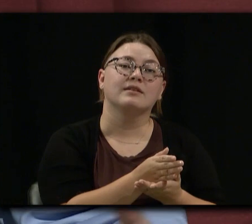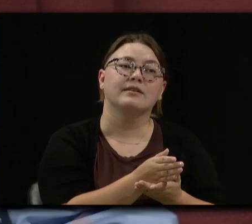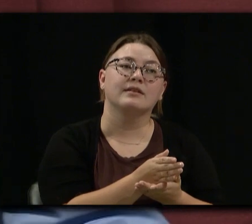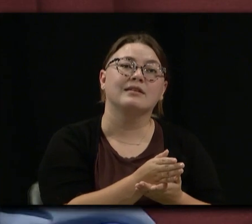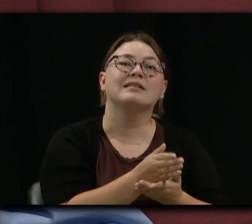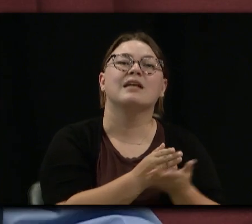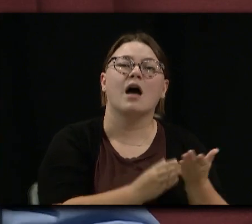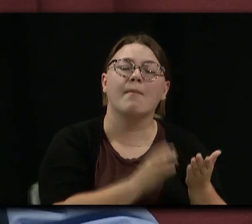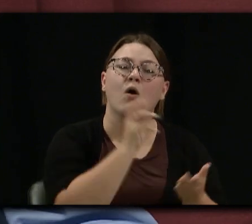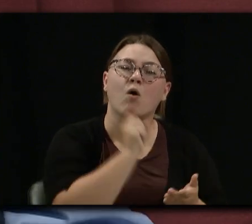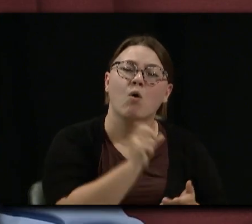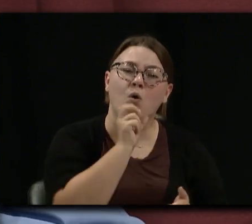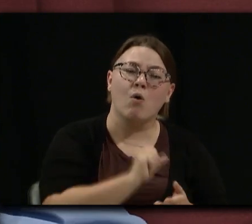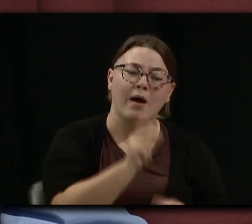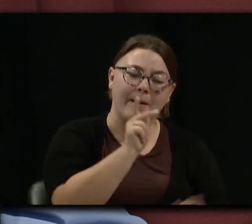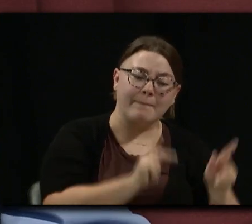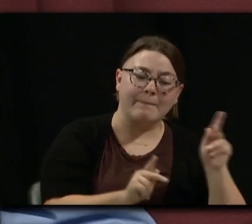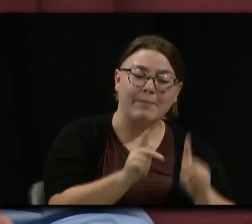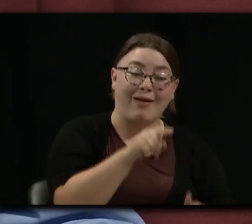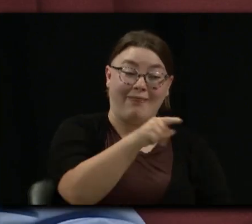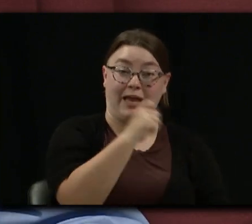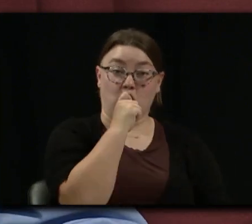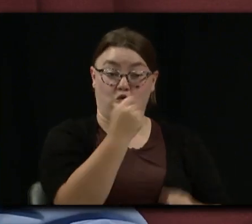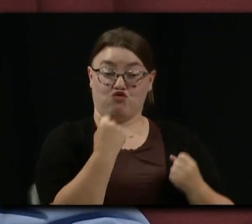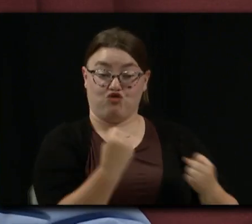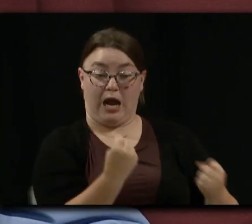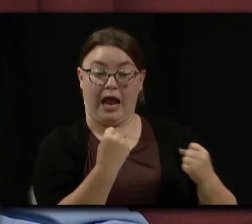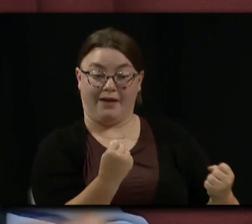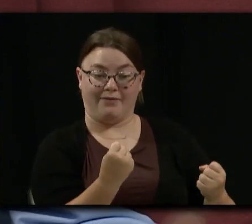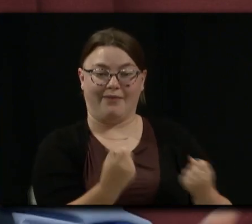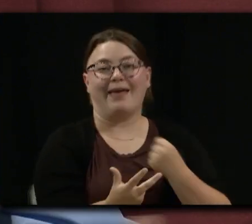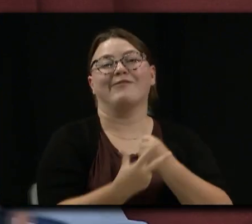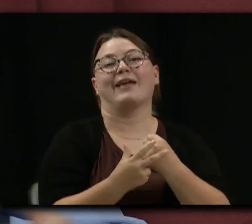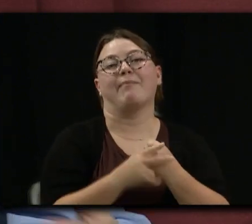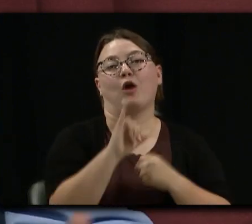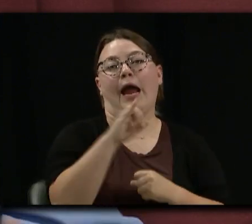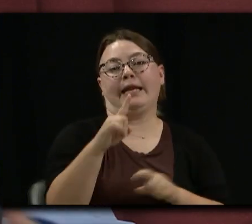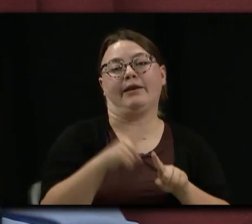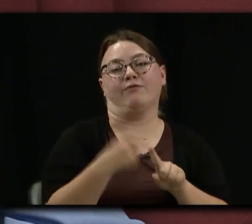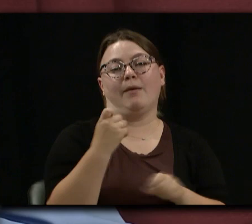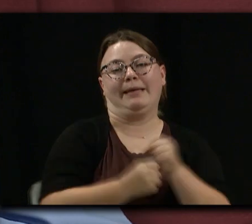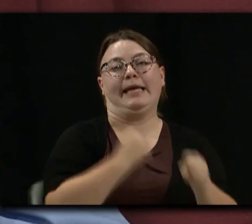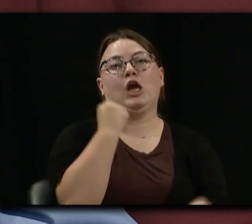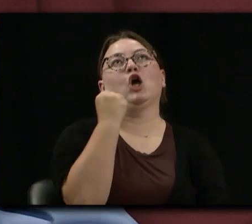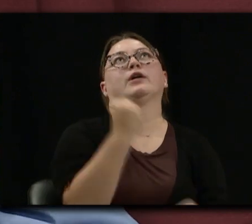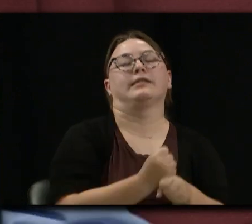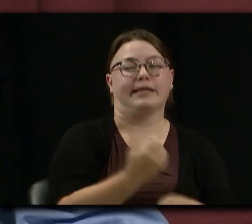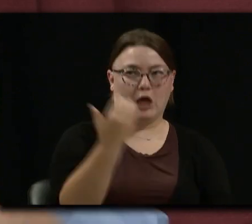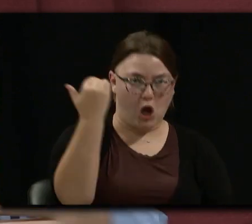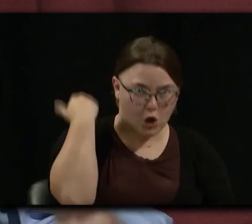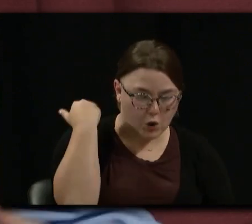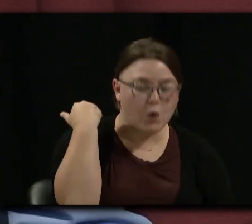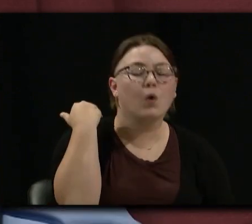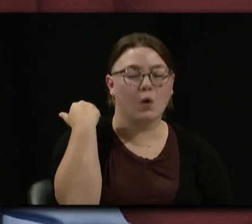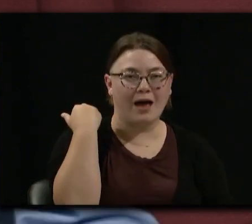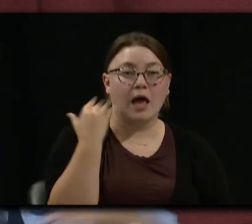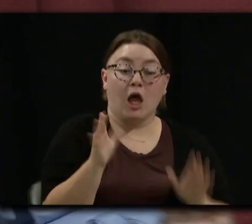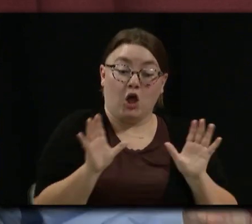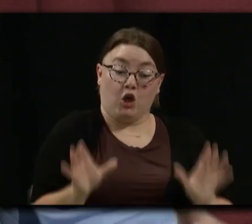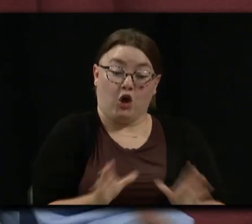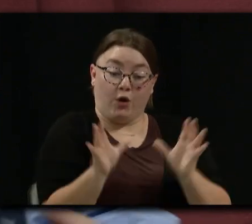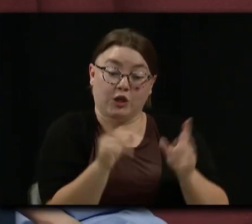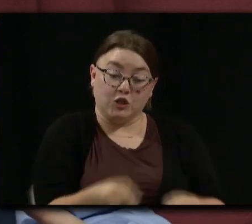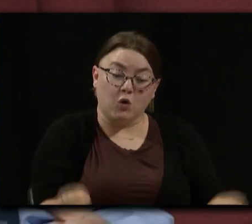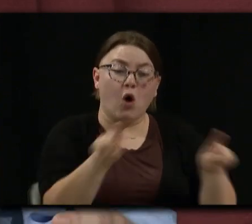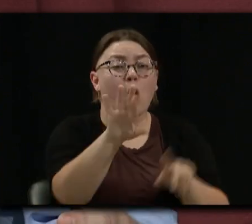elderly people who are no longer driving. They still kept their ID. We want to encourage them or their family members